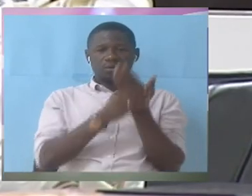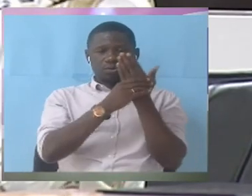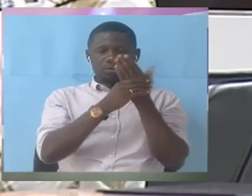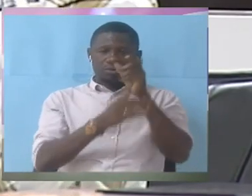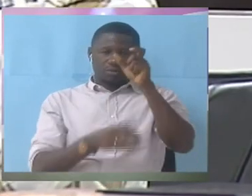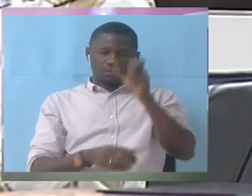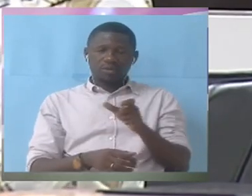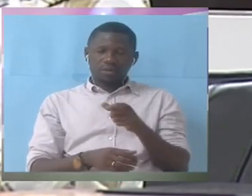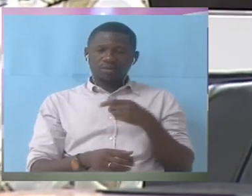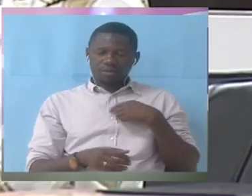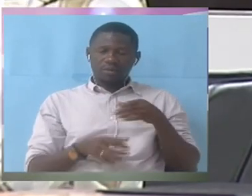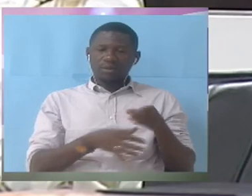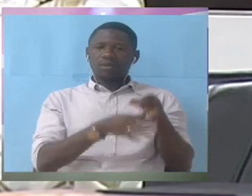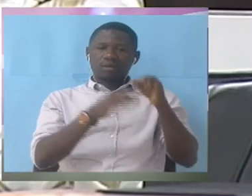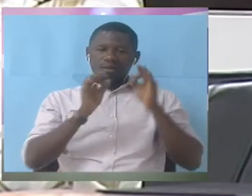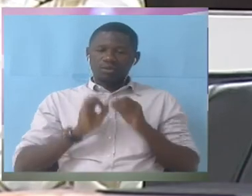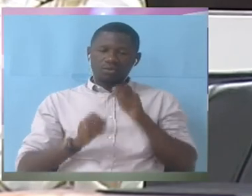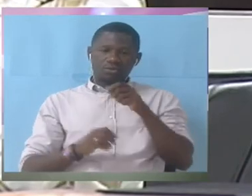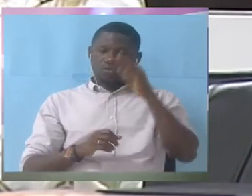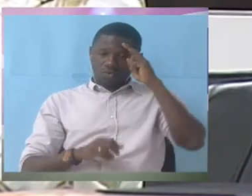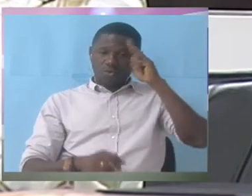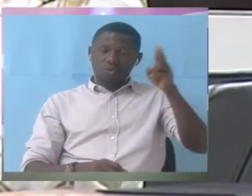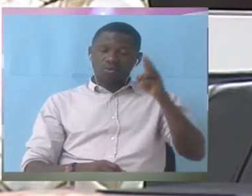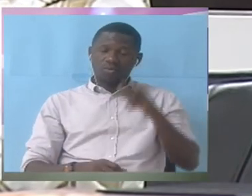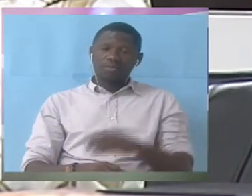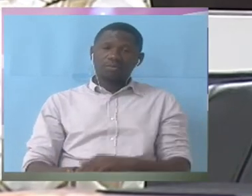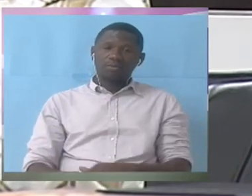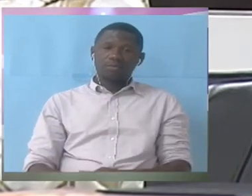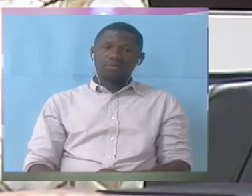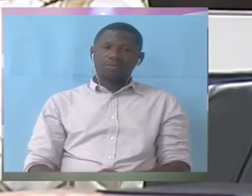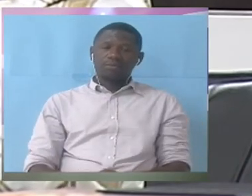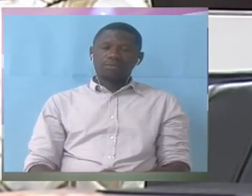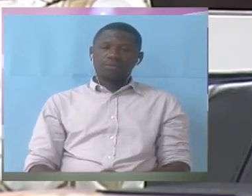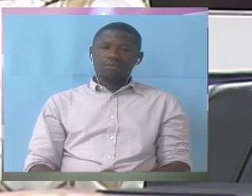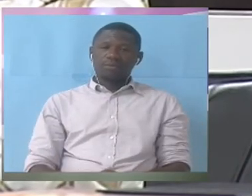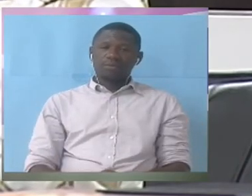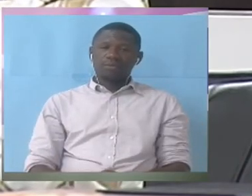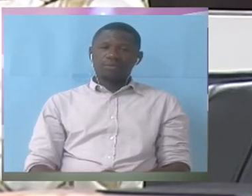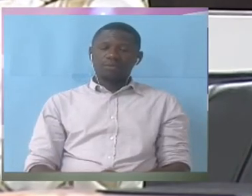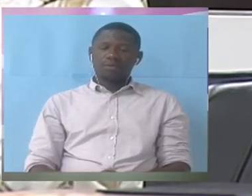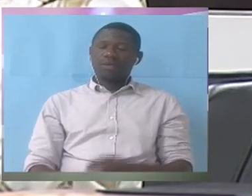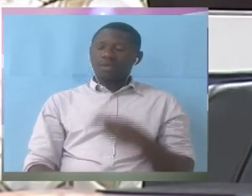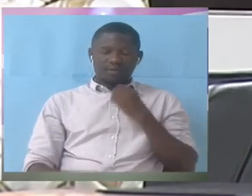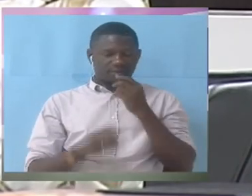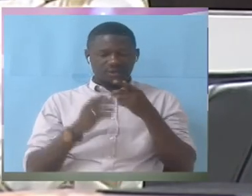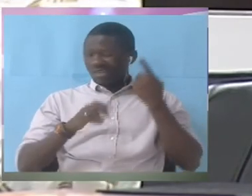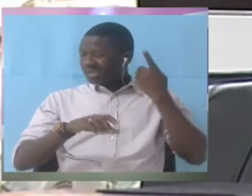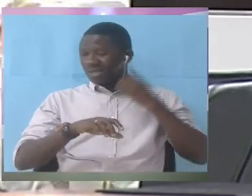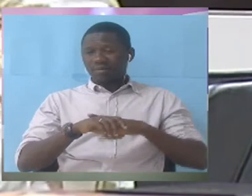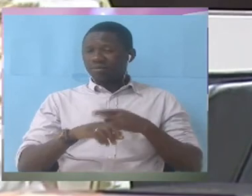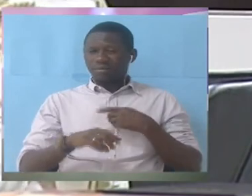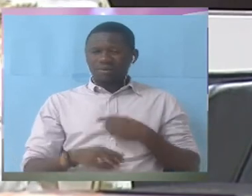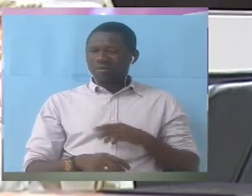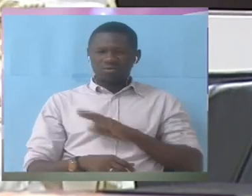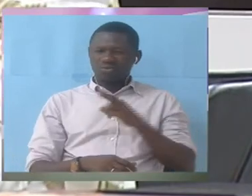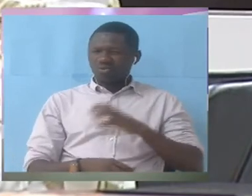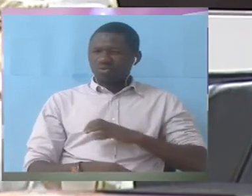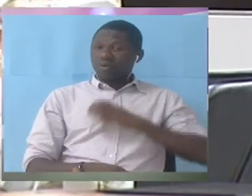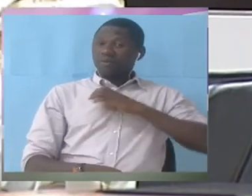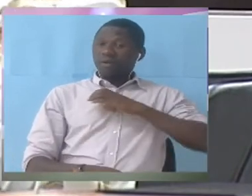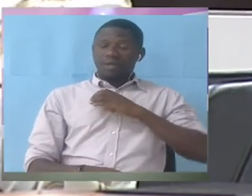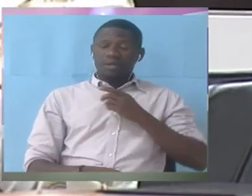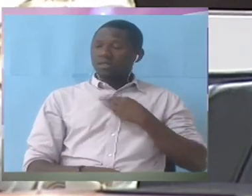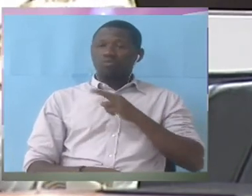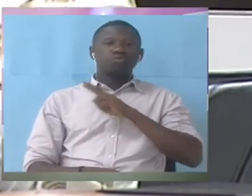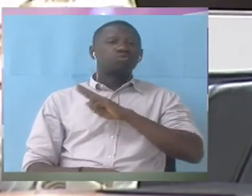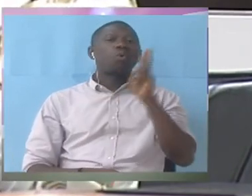you home. Dama la yobu nga ñibbi. And even there I wasn't very confident and I said no. Bobu sax oluma won ci la ko ne ko